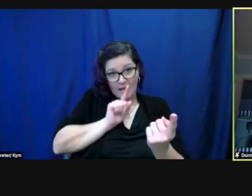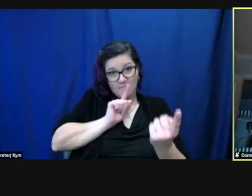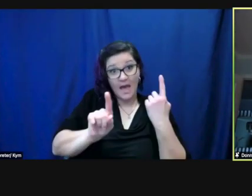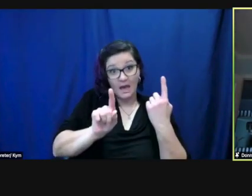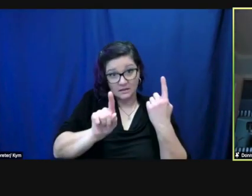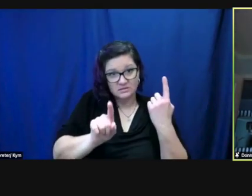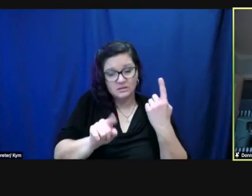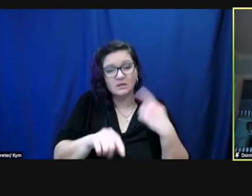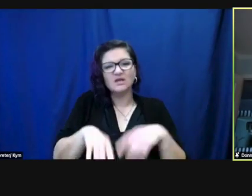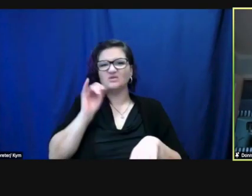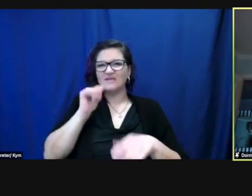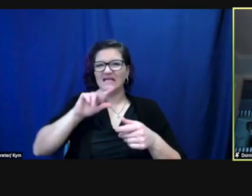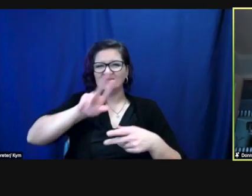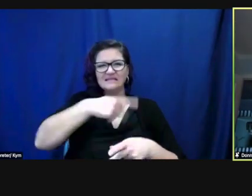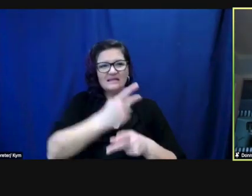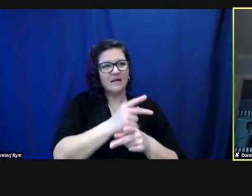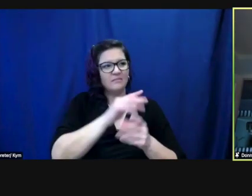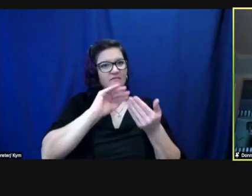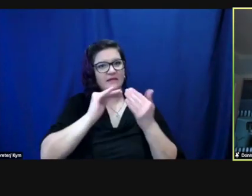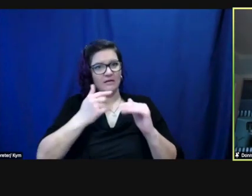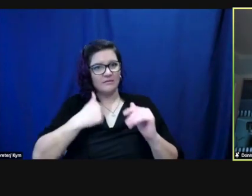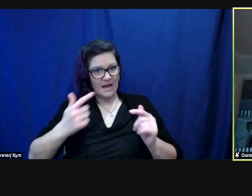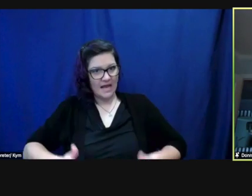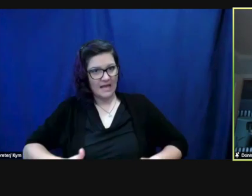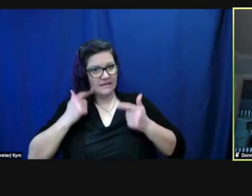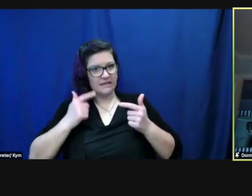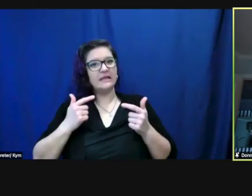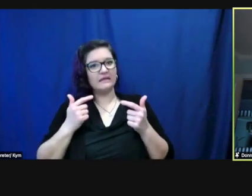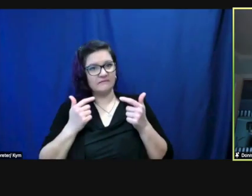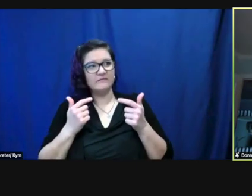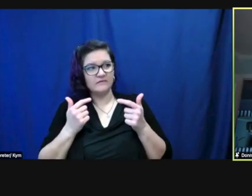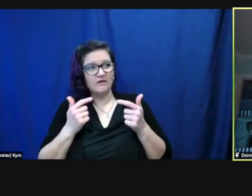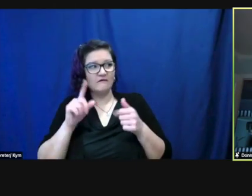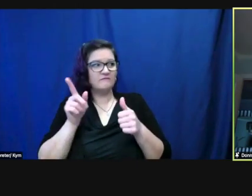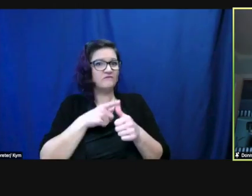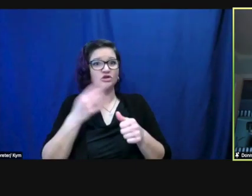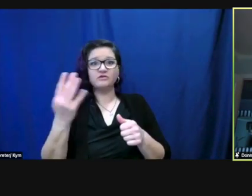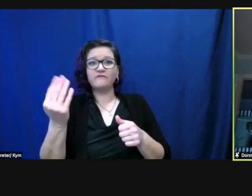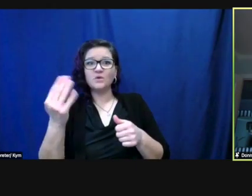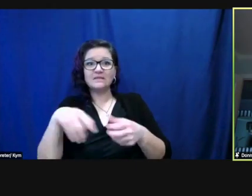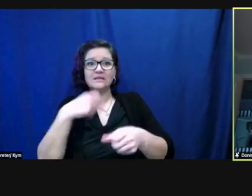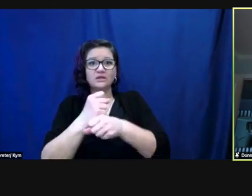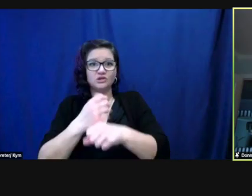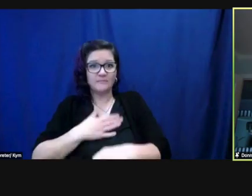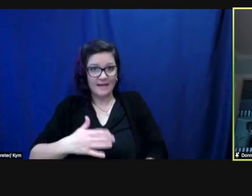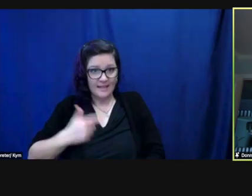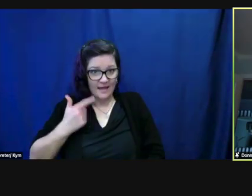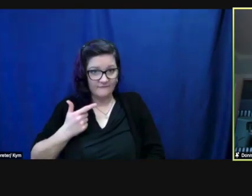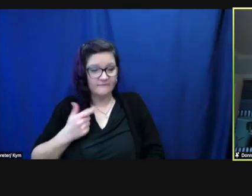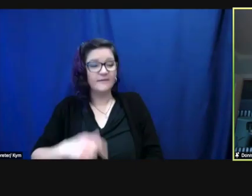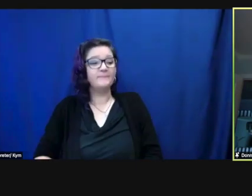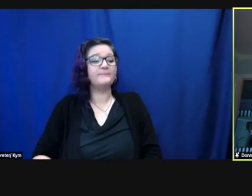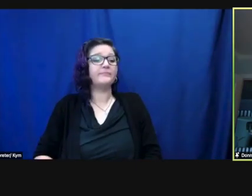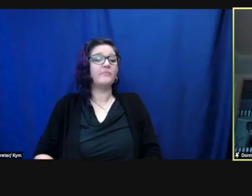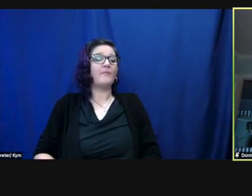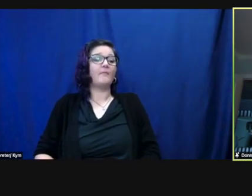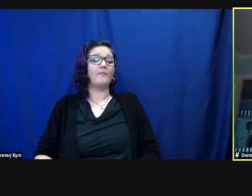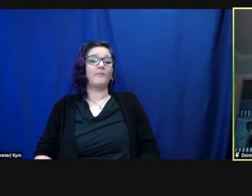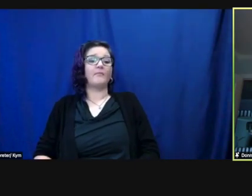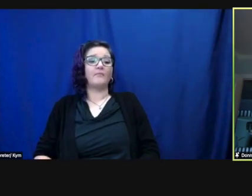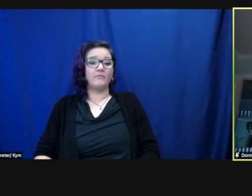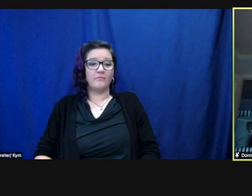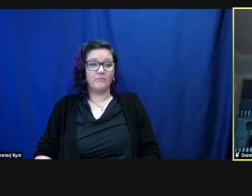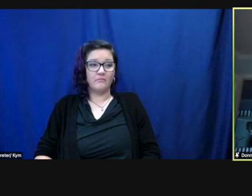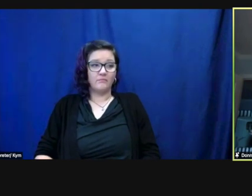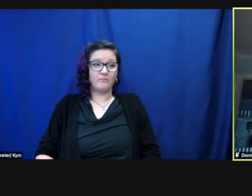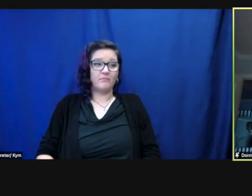town that I lived in for the first 14 years of my life. And then I went